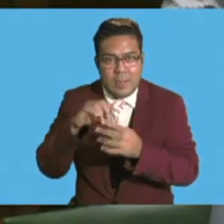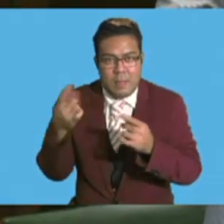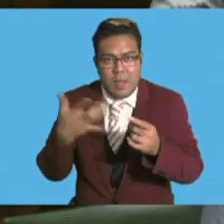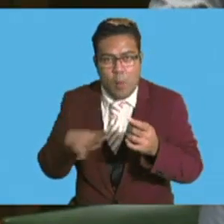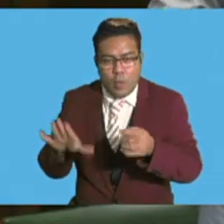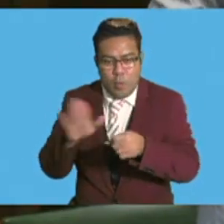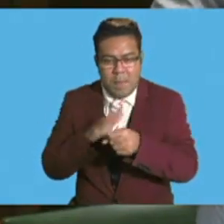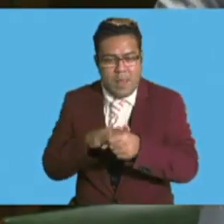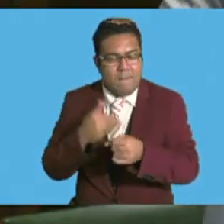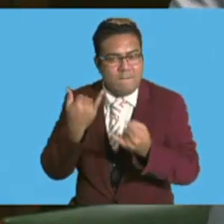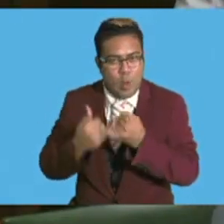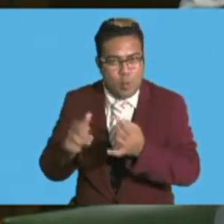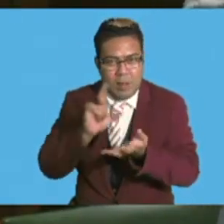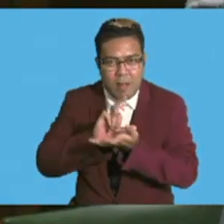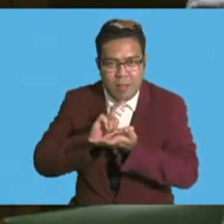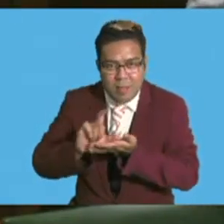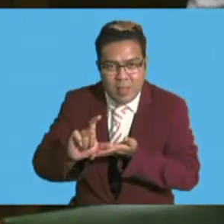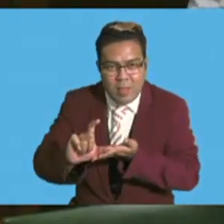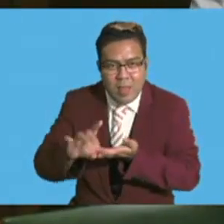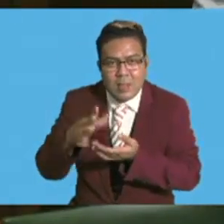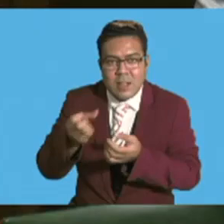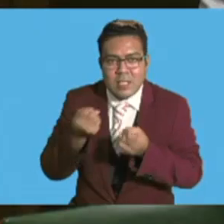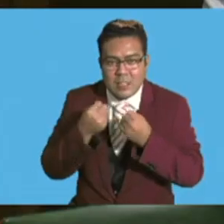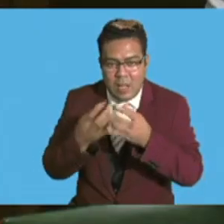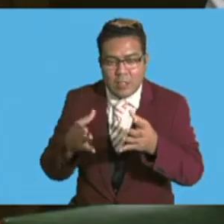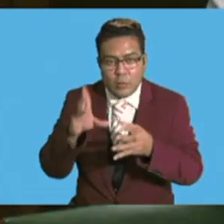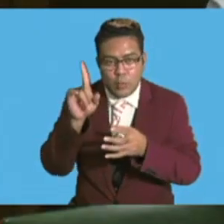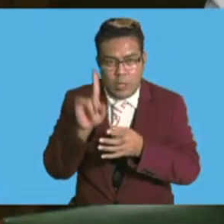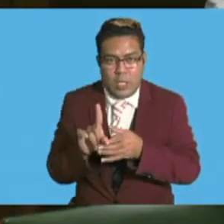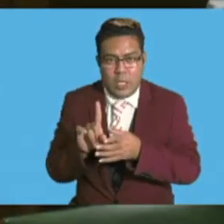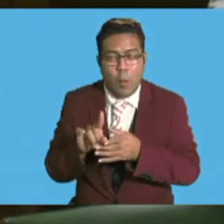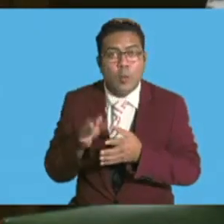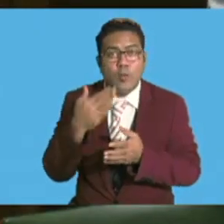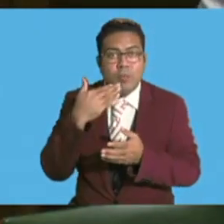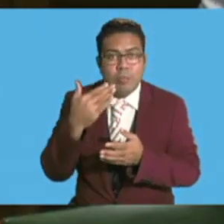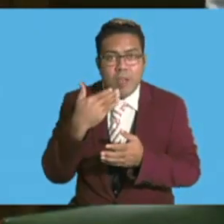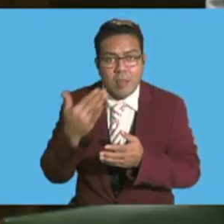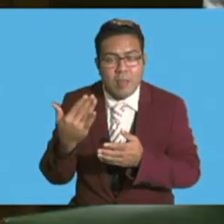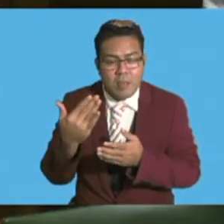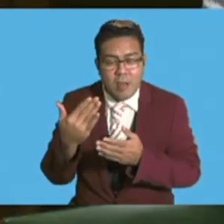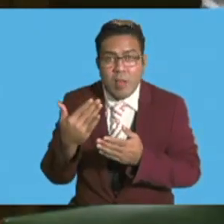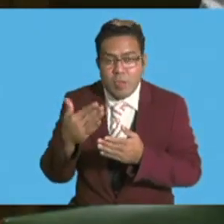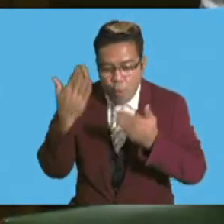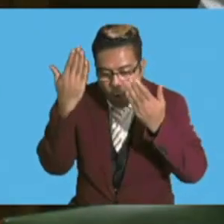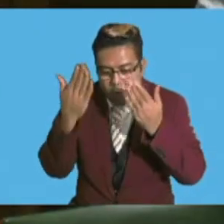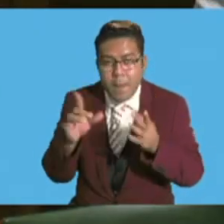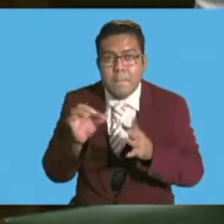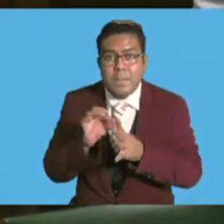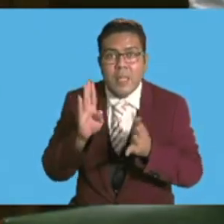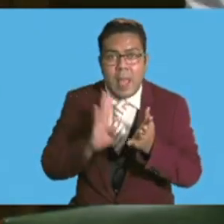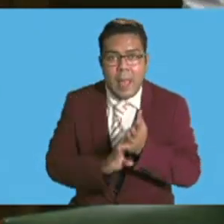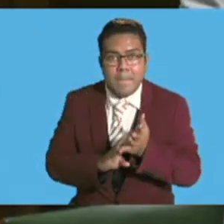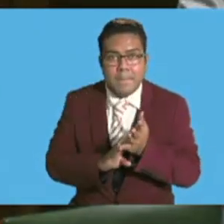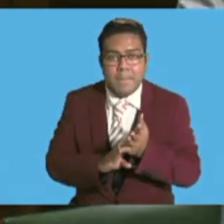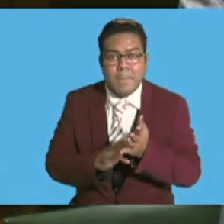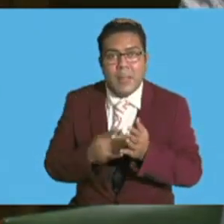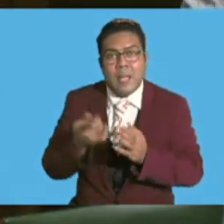clear as I begin today. I also like to thank the Honourable Prime Minister for his visionary leadership and unwavering